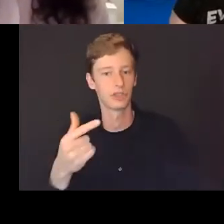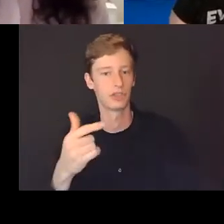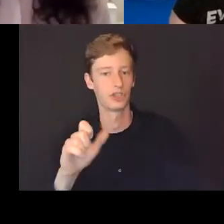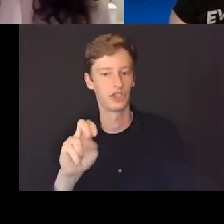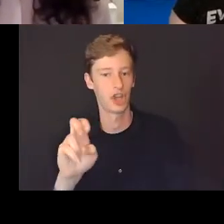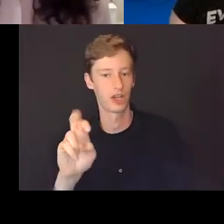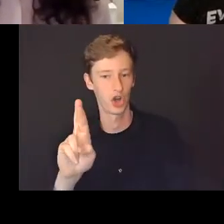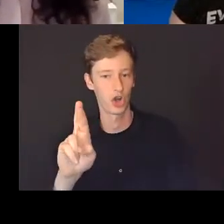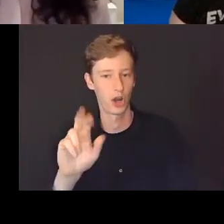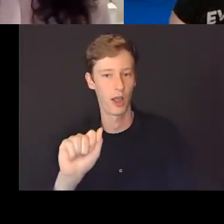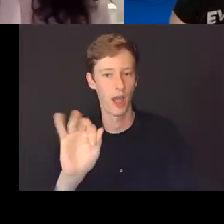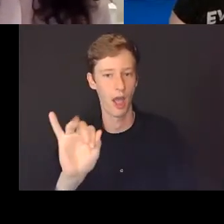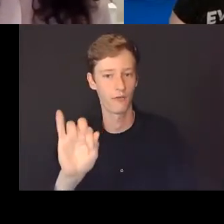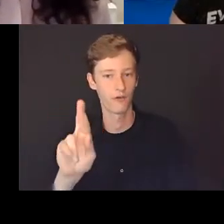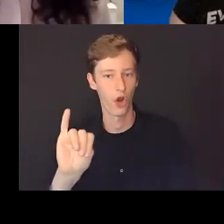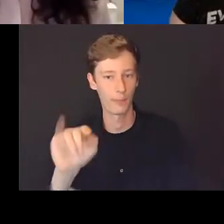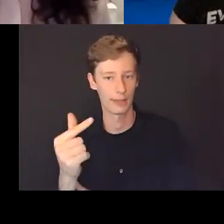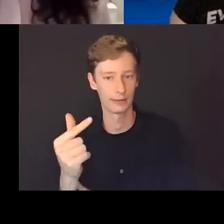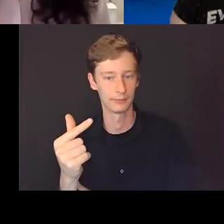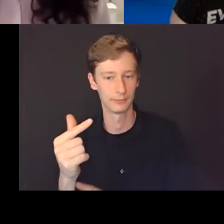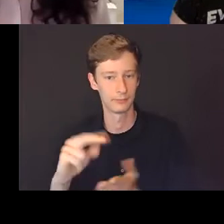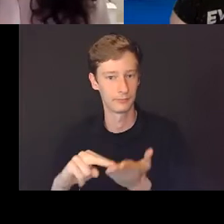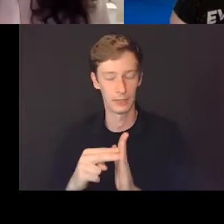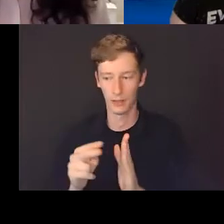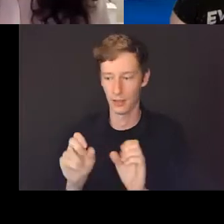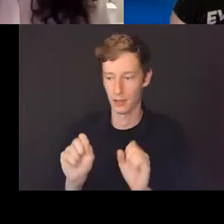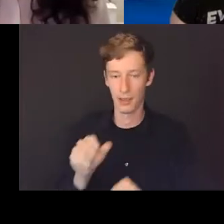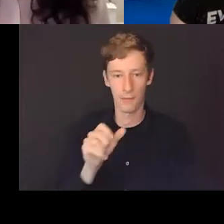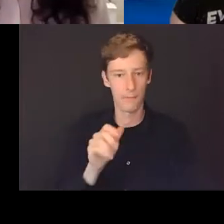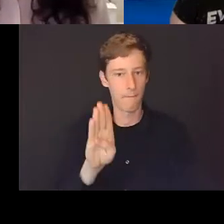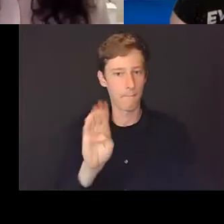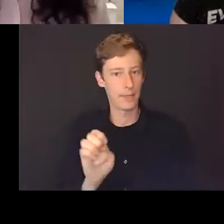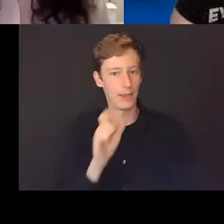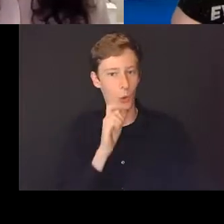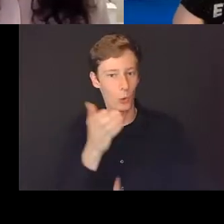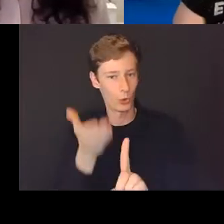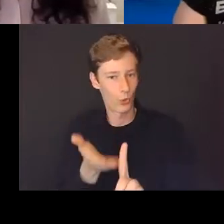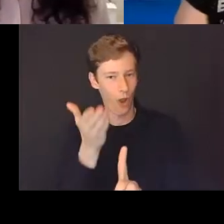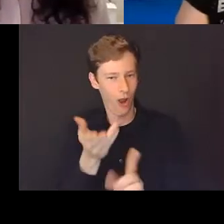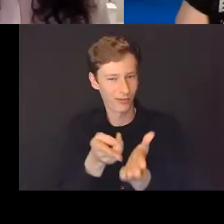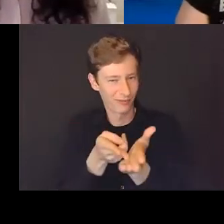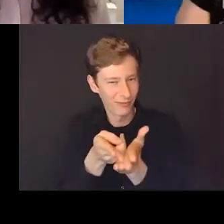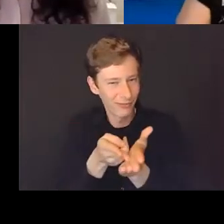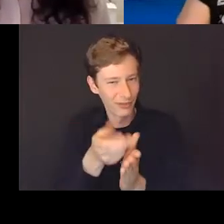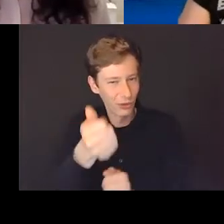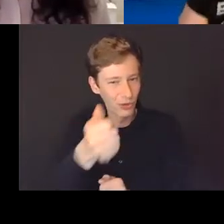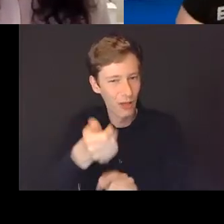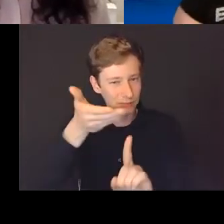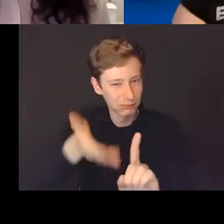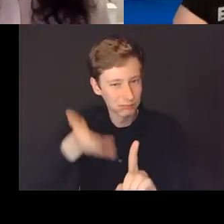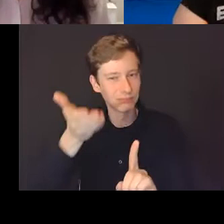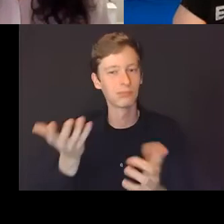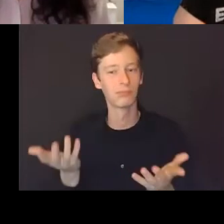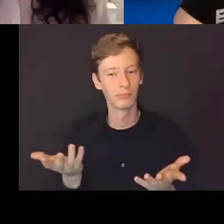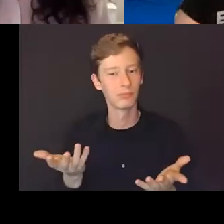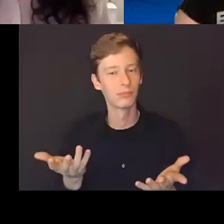to be who you are in a fundamental way. And so we work to